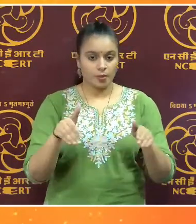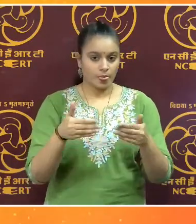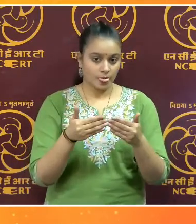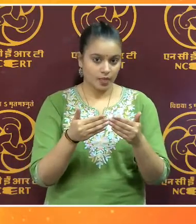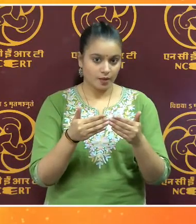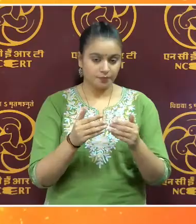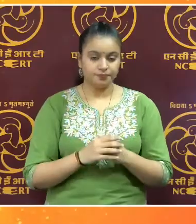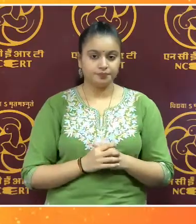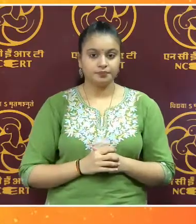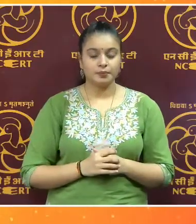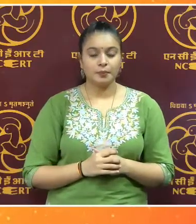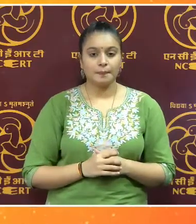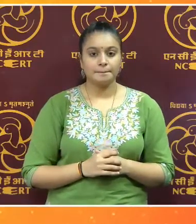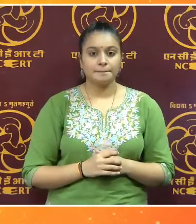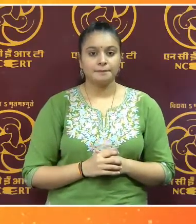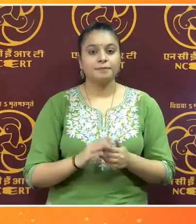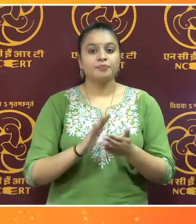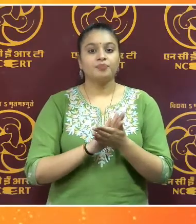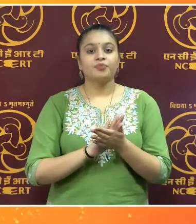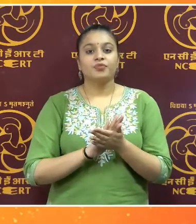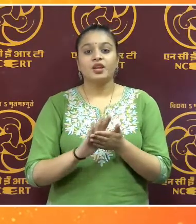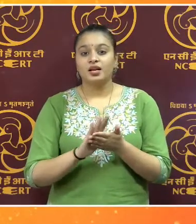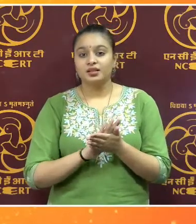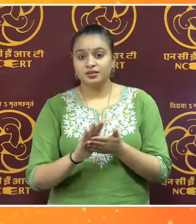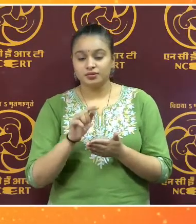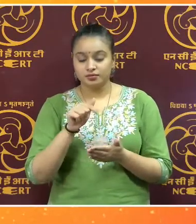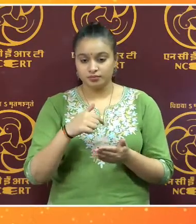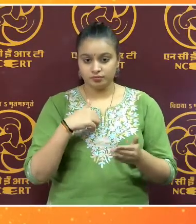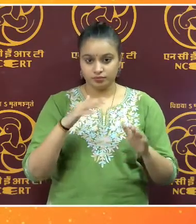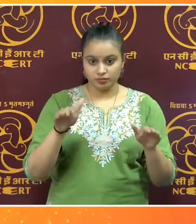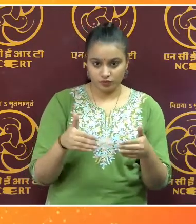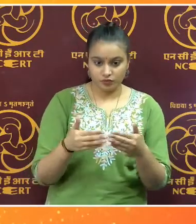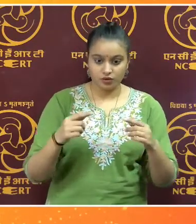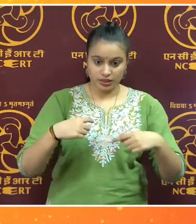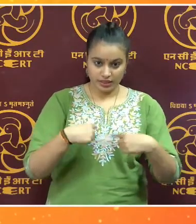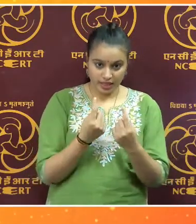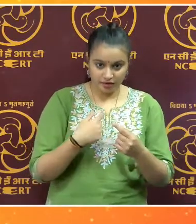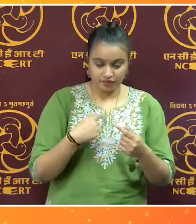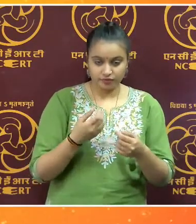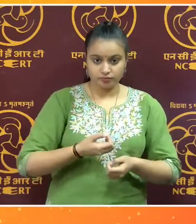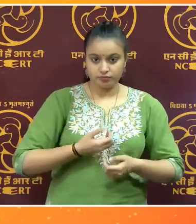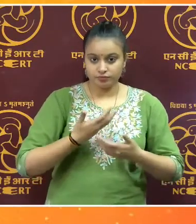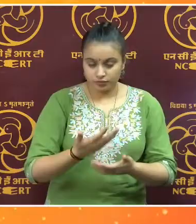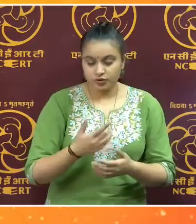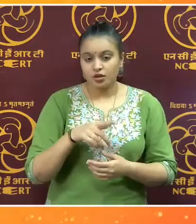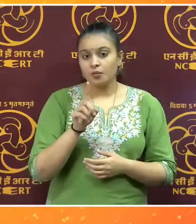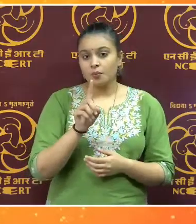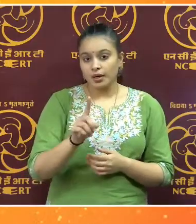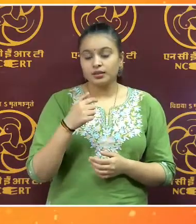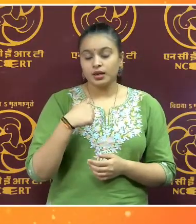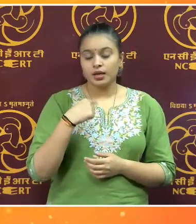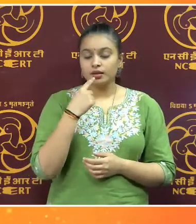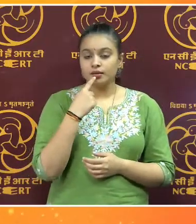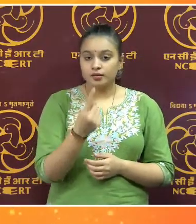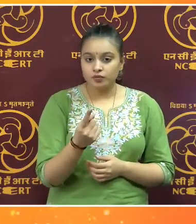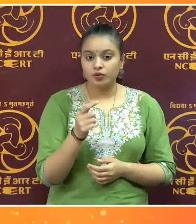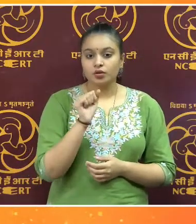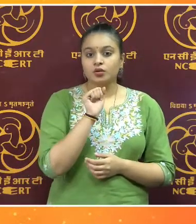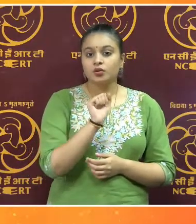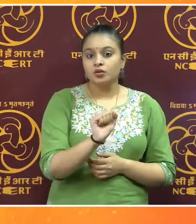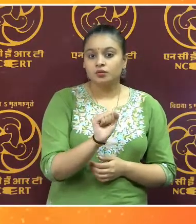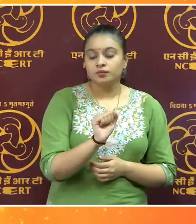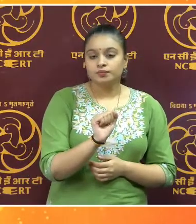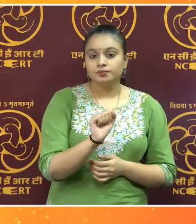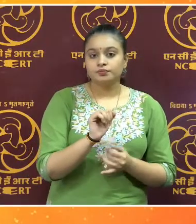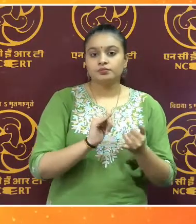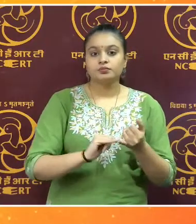with the protagonist, Hari. Although he has been introducing himself right now as Hari, but I must tell you, he is a spinster.